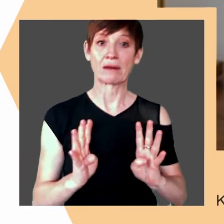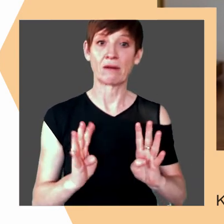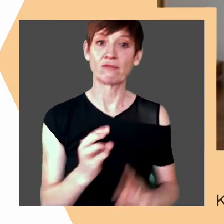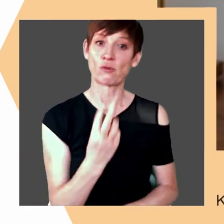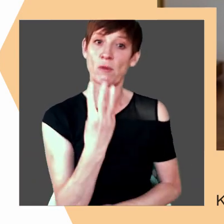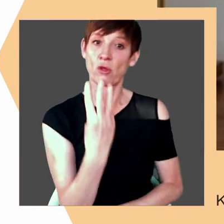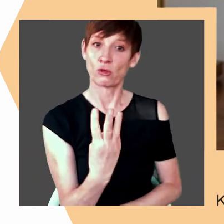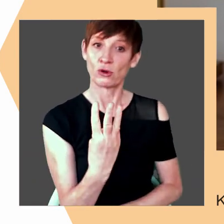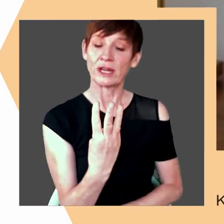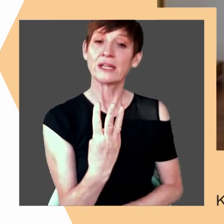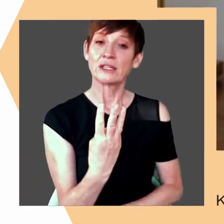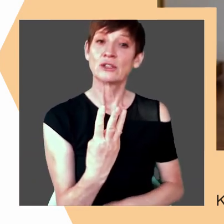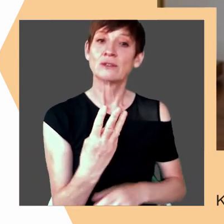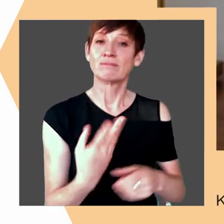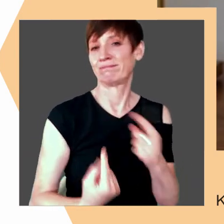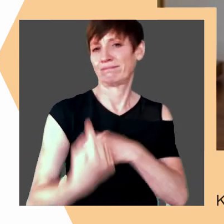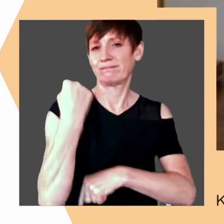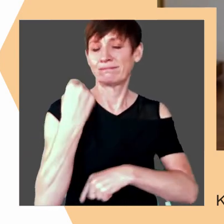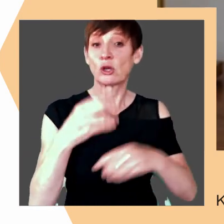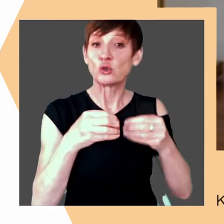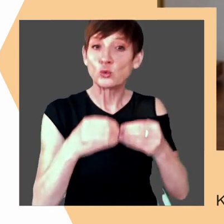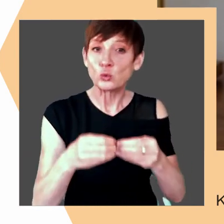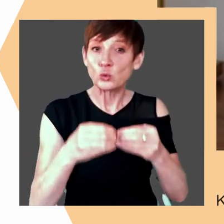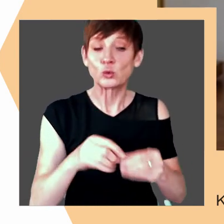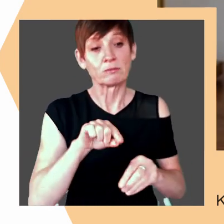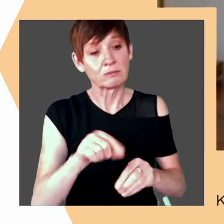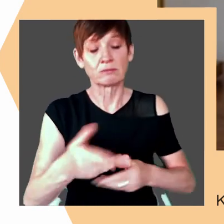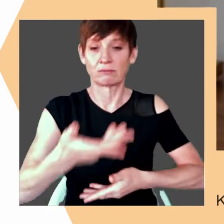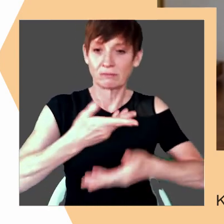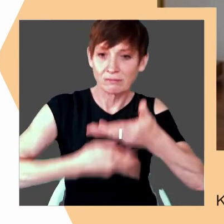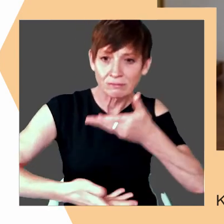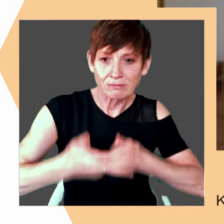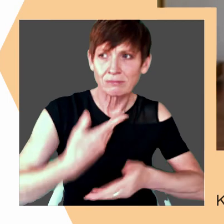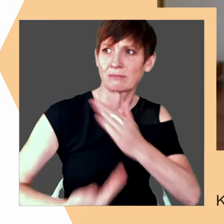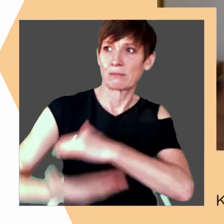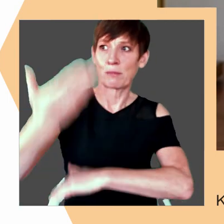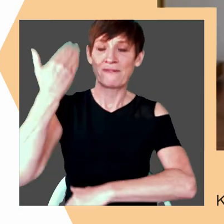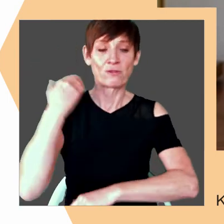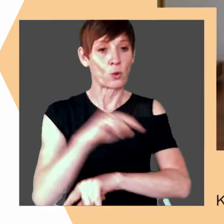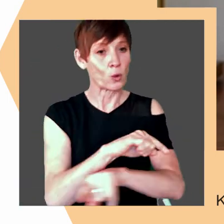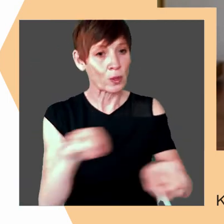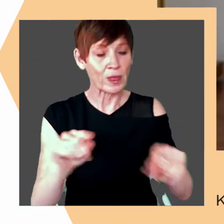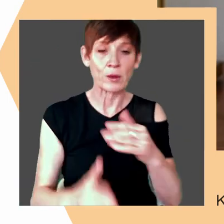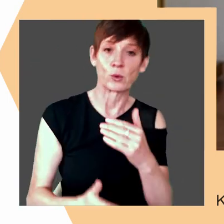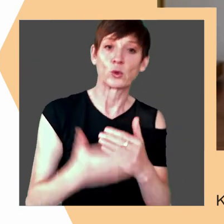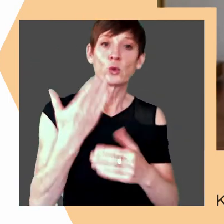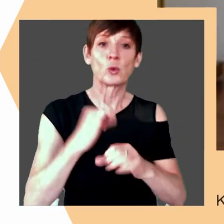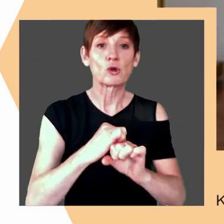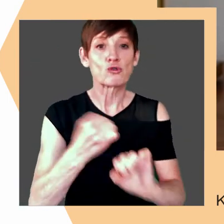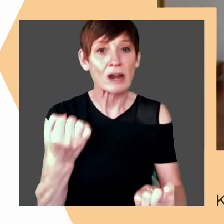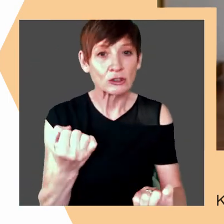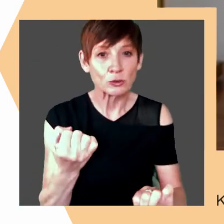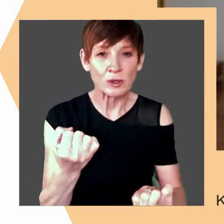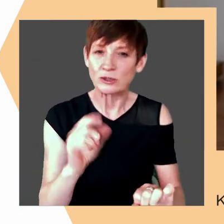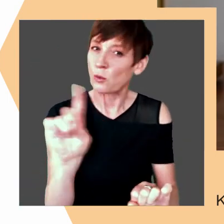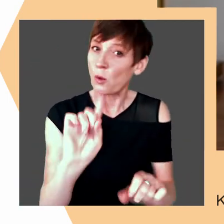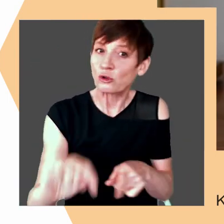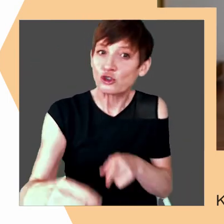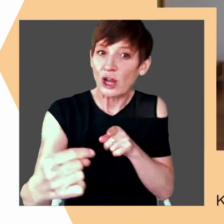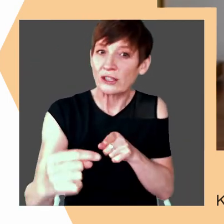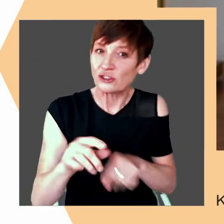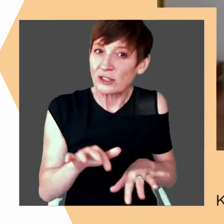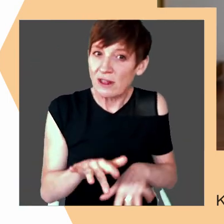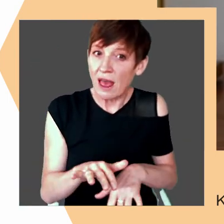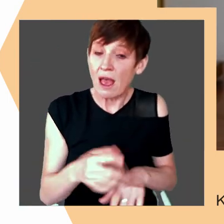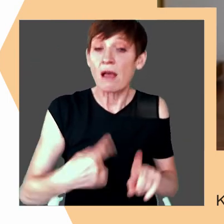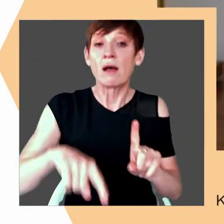departments. They're going to talk about some of the challenges that they faced as new graduates getting established in the creative sector, and of course, more broadly, what